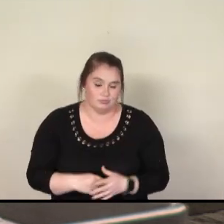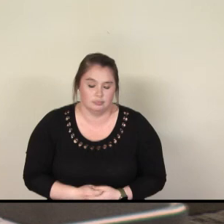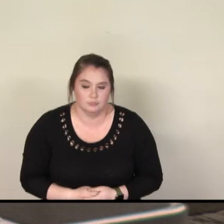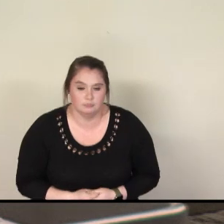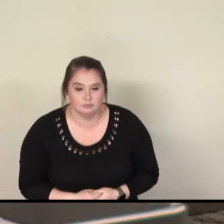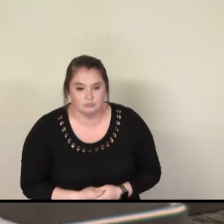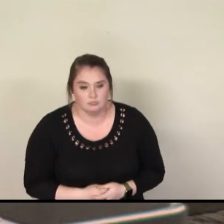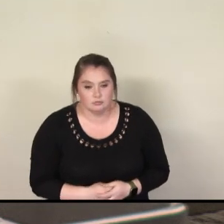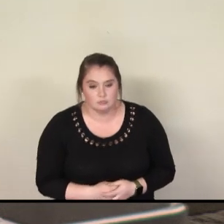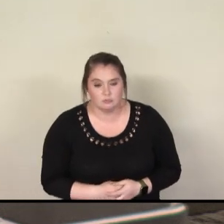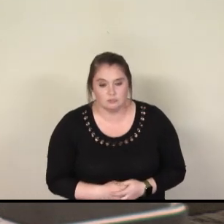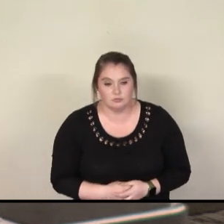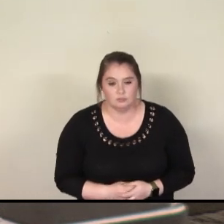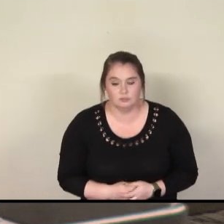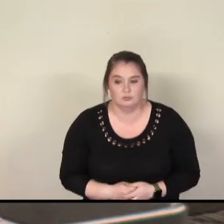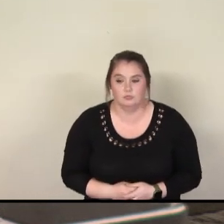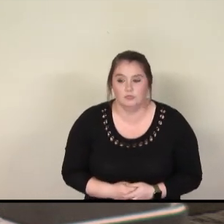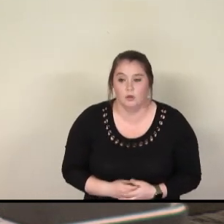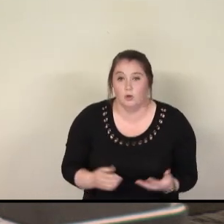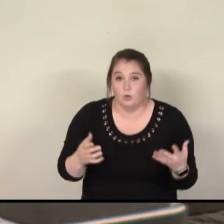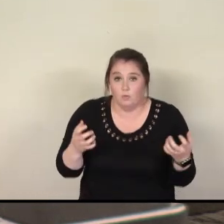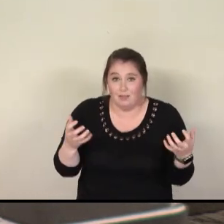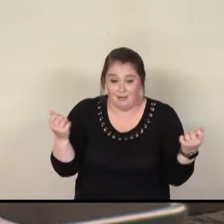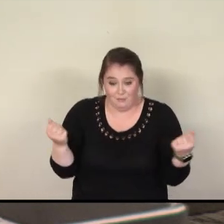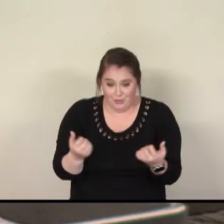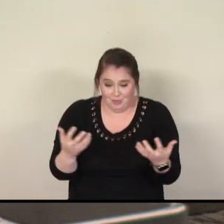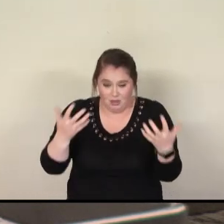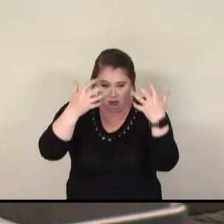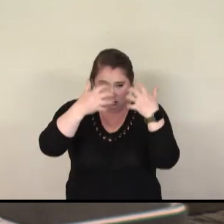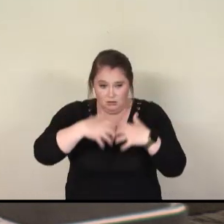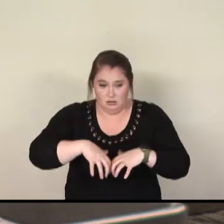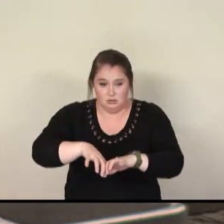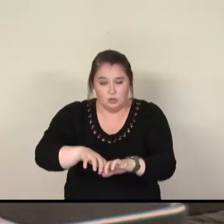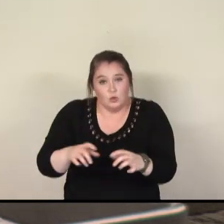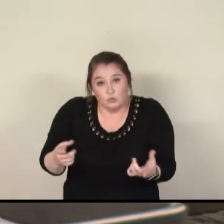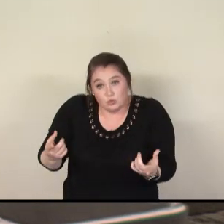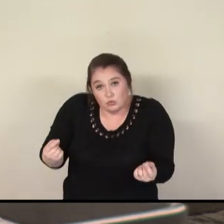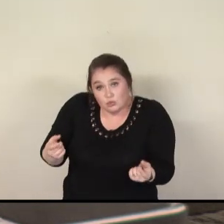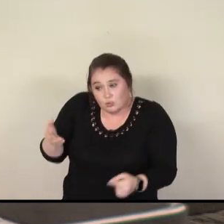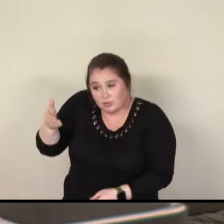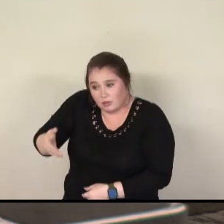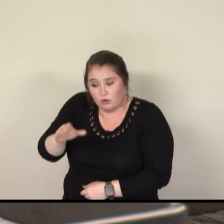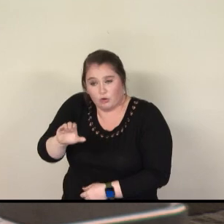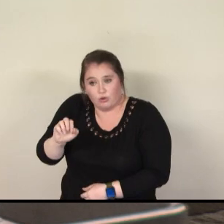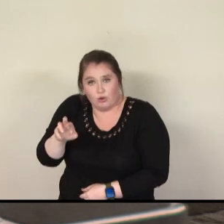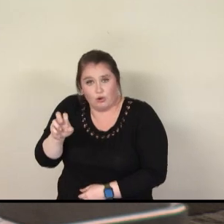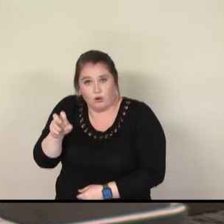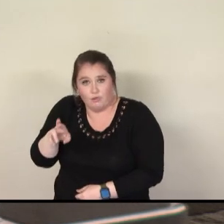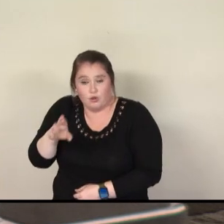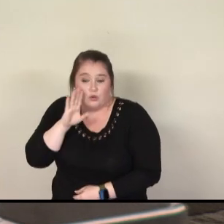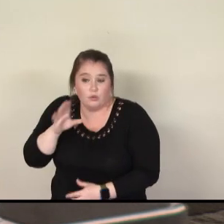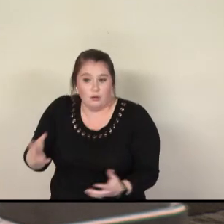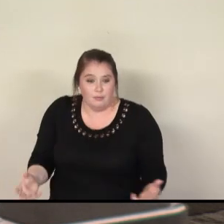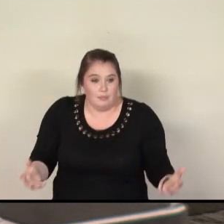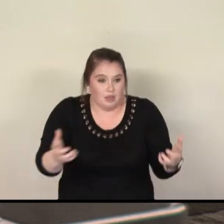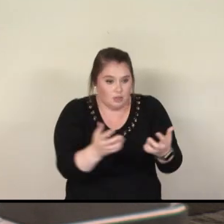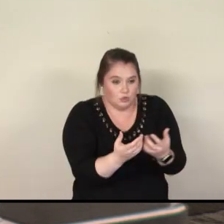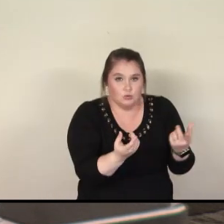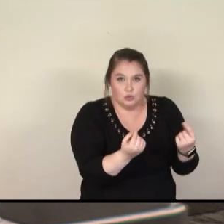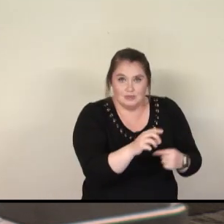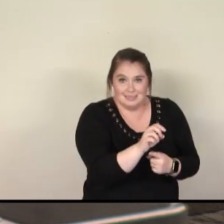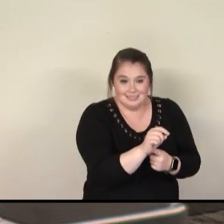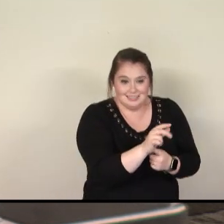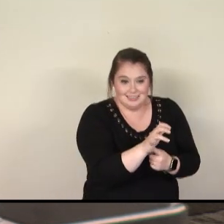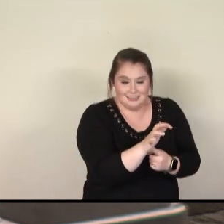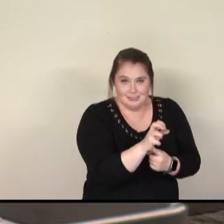that. But we're just making sure that we have everything in place so that what we're doing at Carver will match what we're doing at Tennyson,